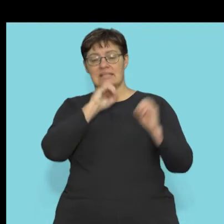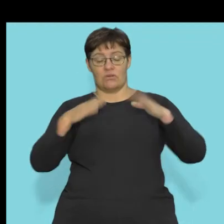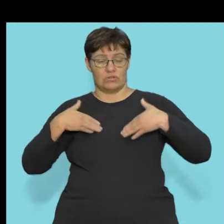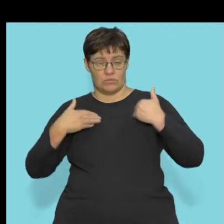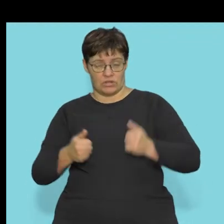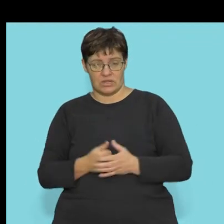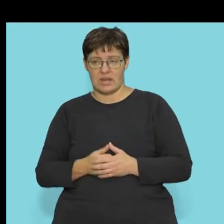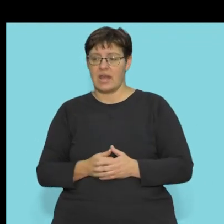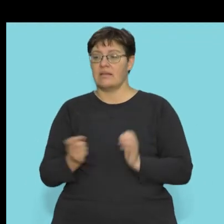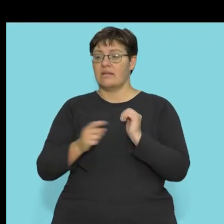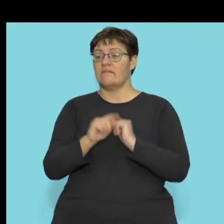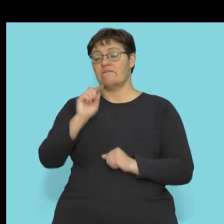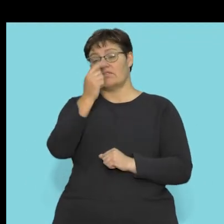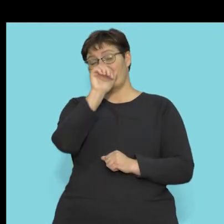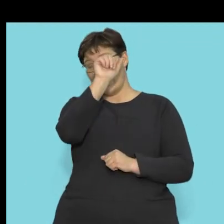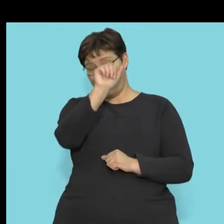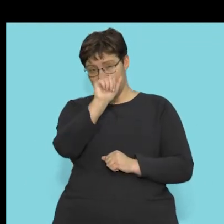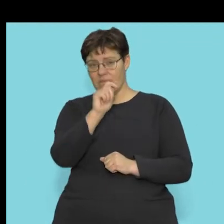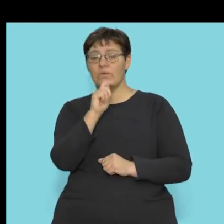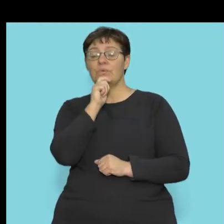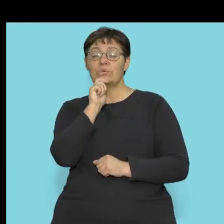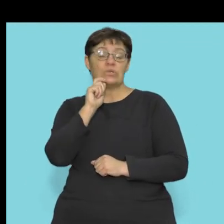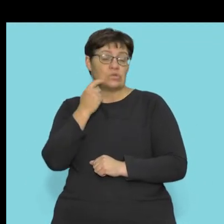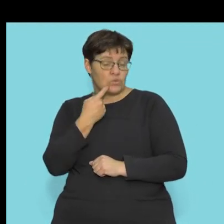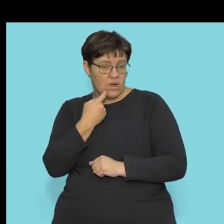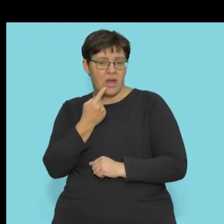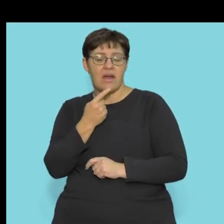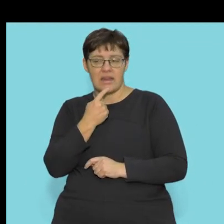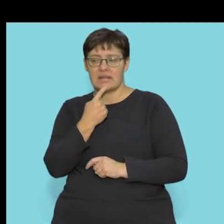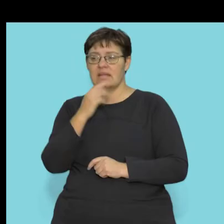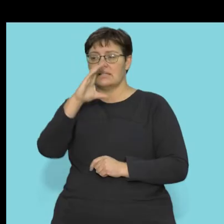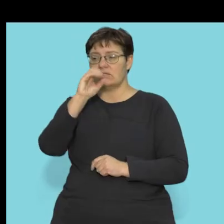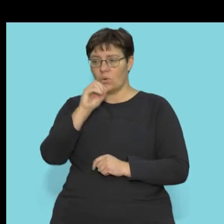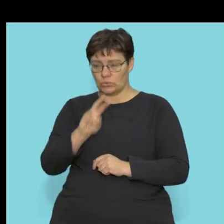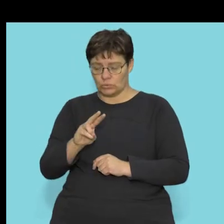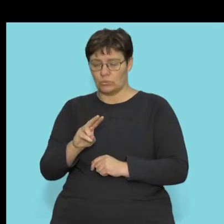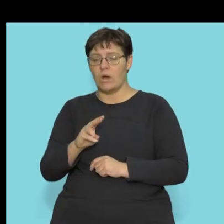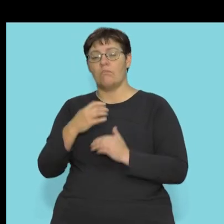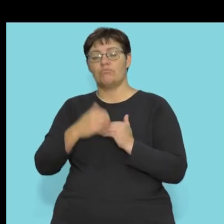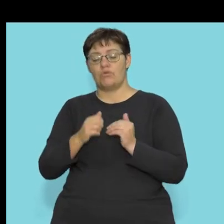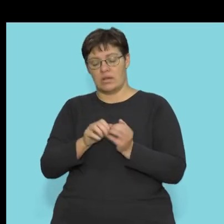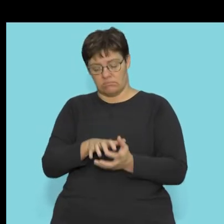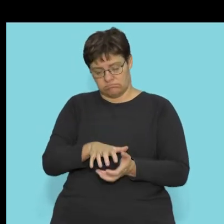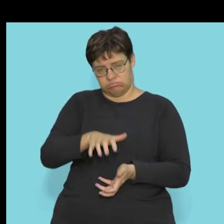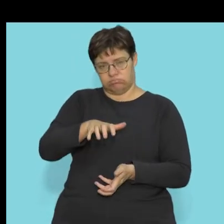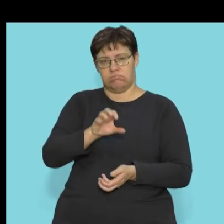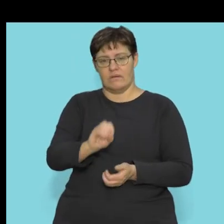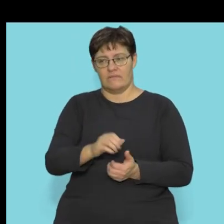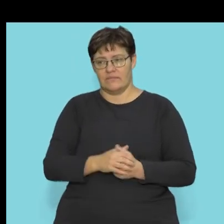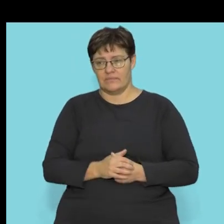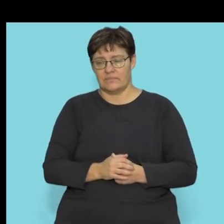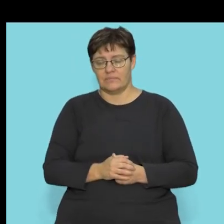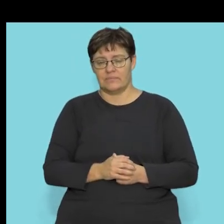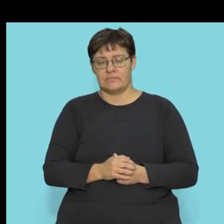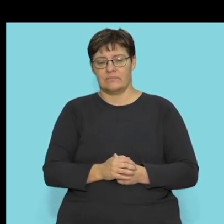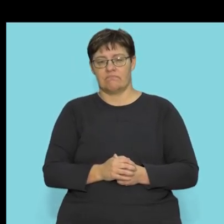just discussed was cellular respiration, and the process of using sugar is that the carbon dioxide causes the bread